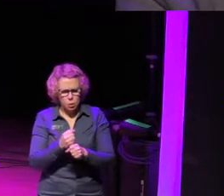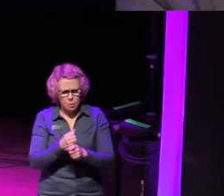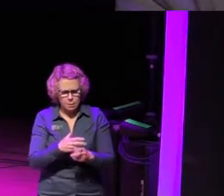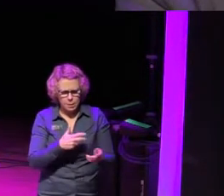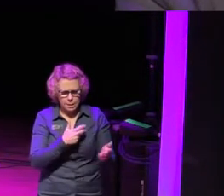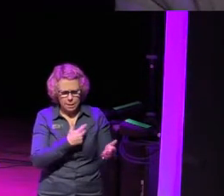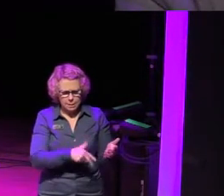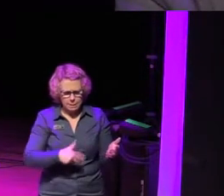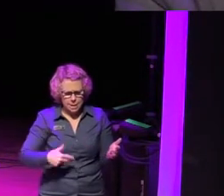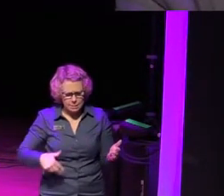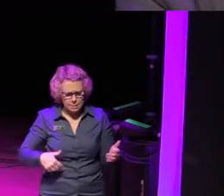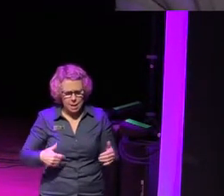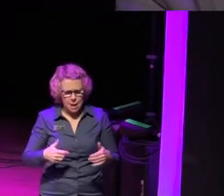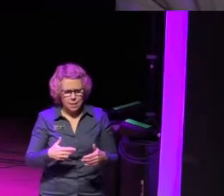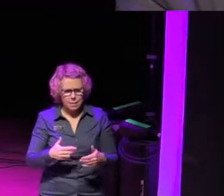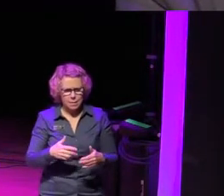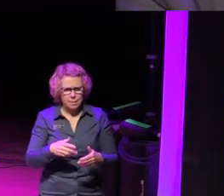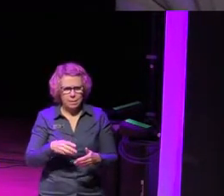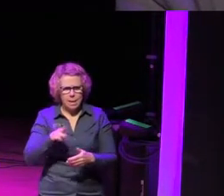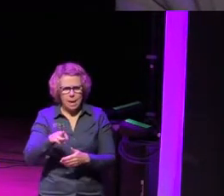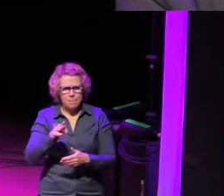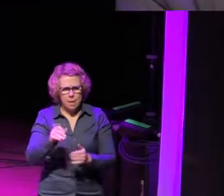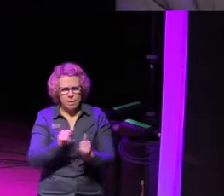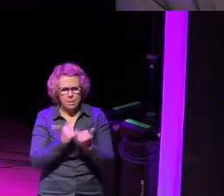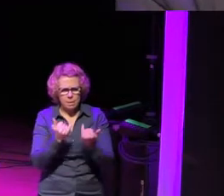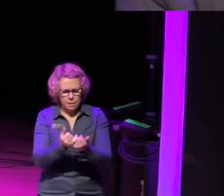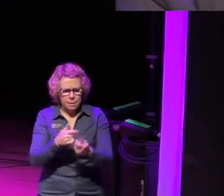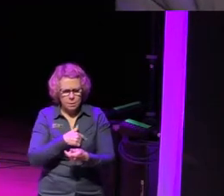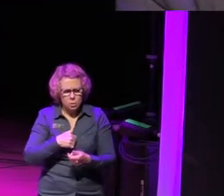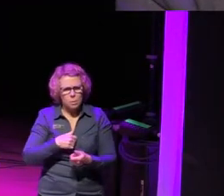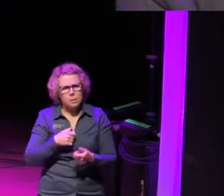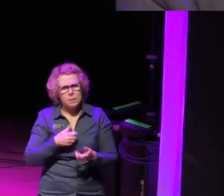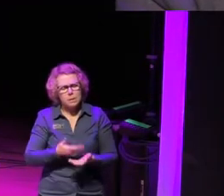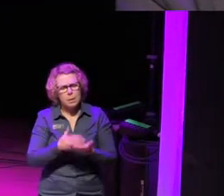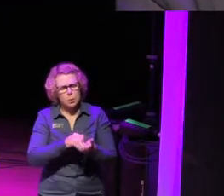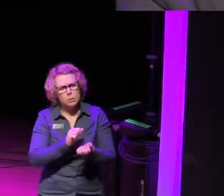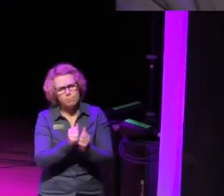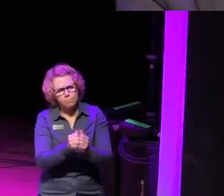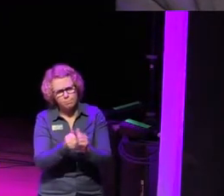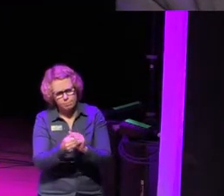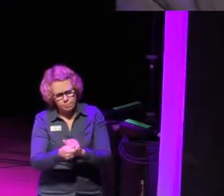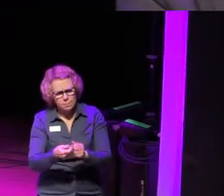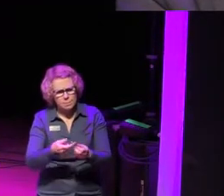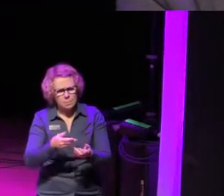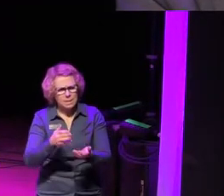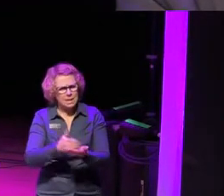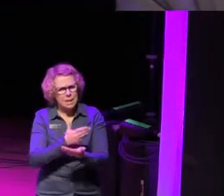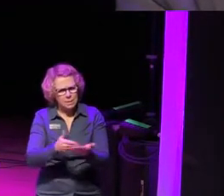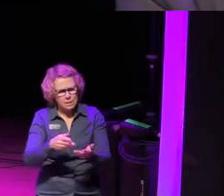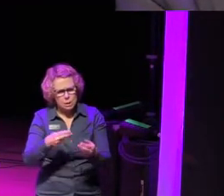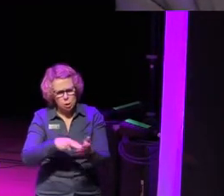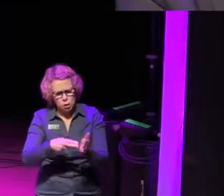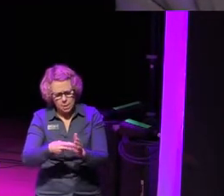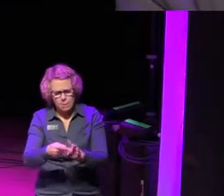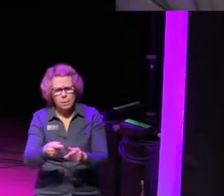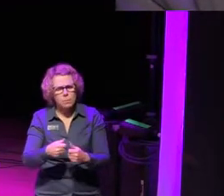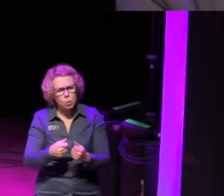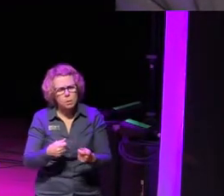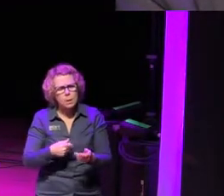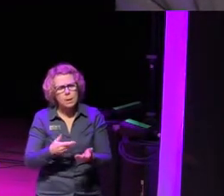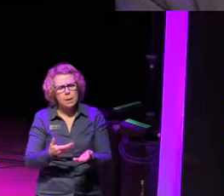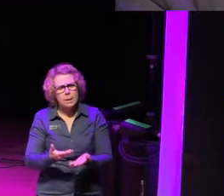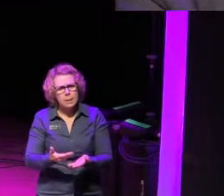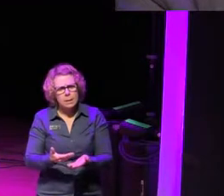Rights Institute was helping us to transform the justice system. So it helps to have a person like him who has integrity